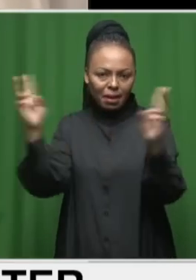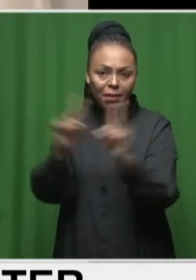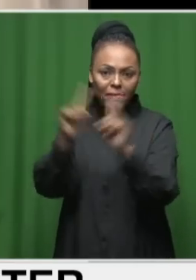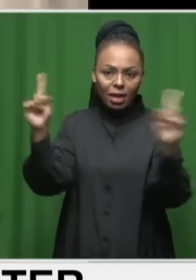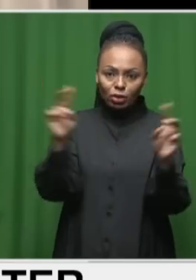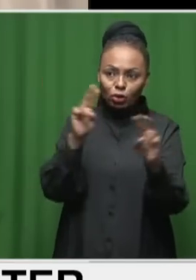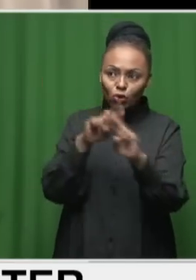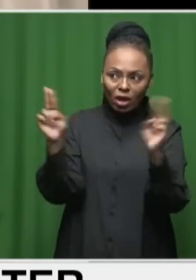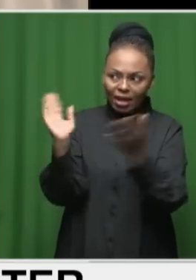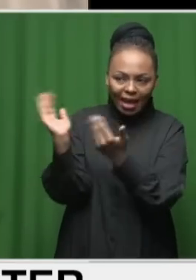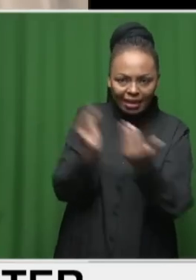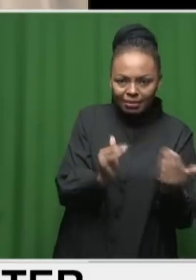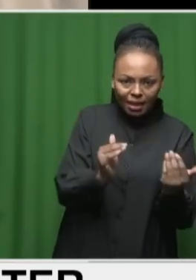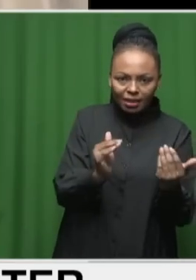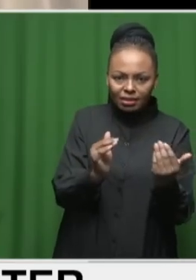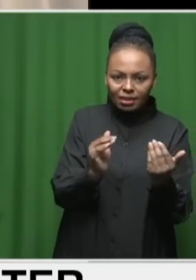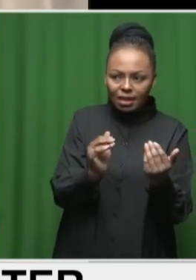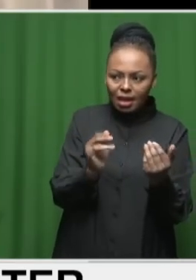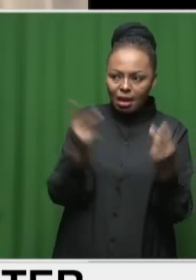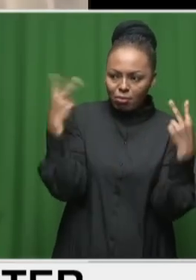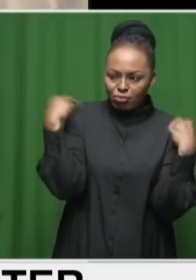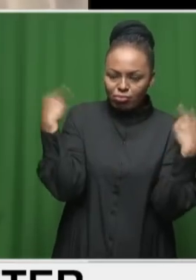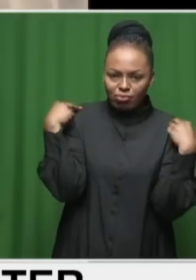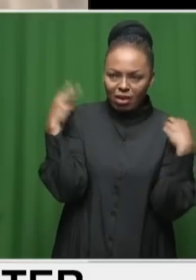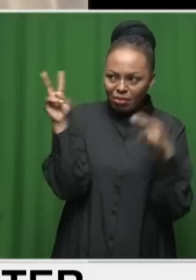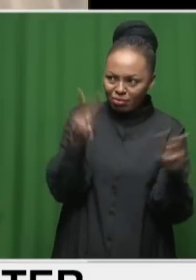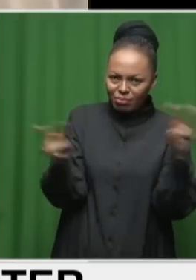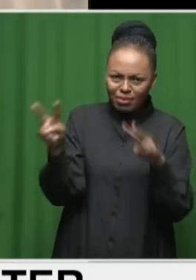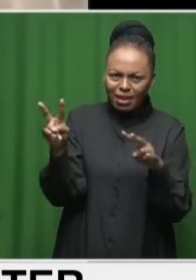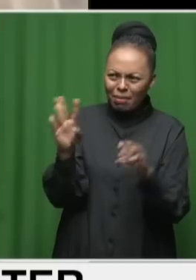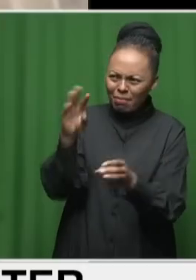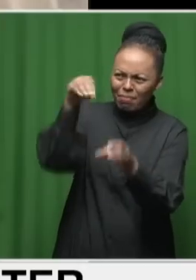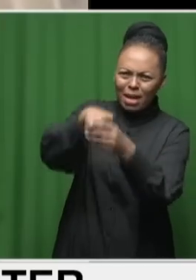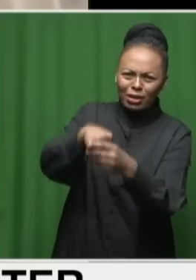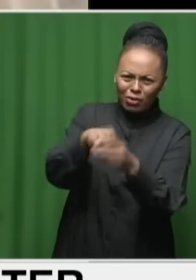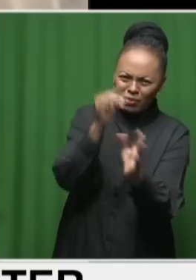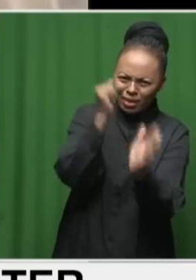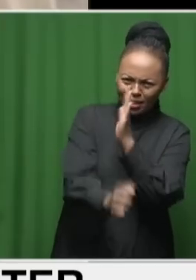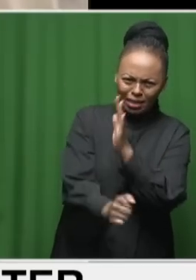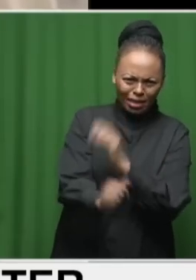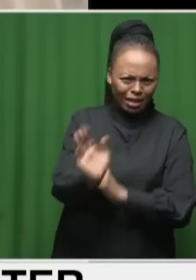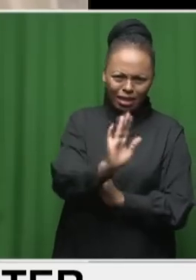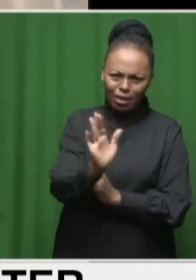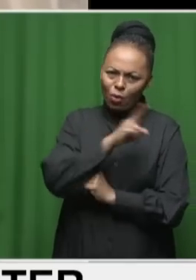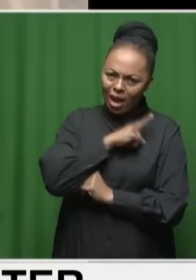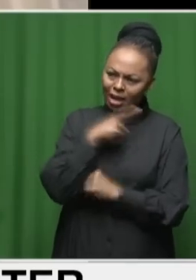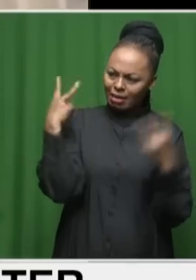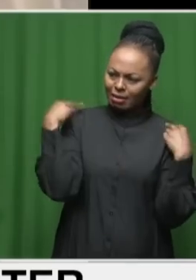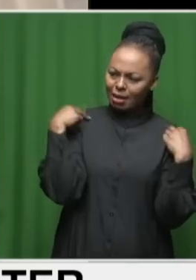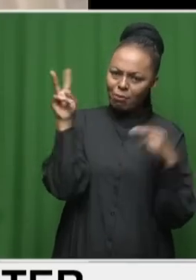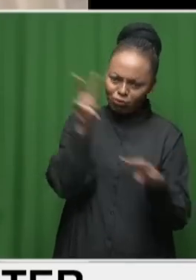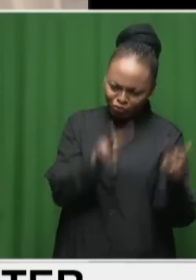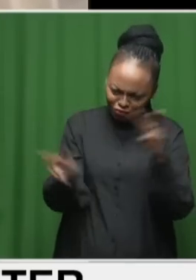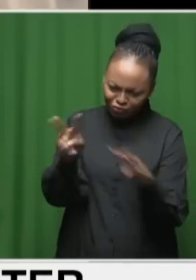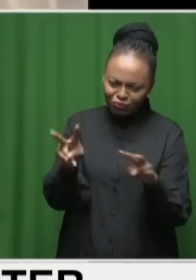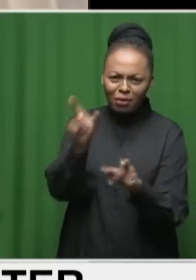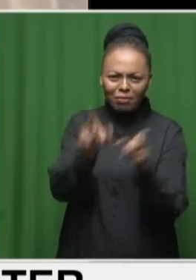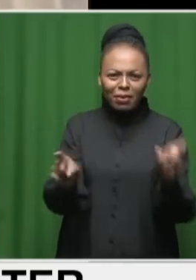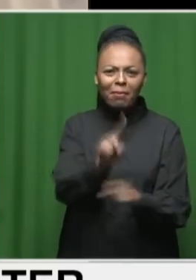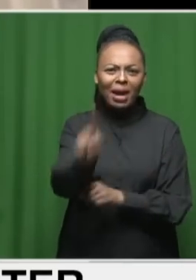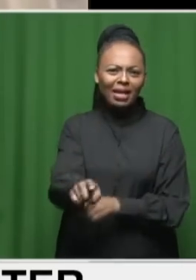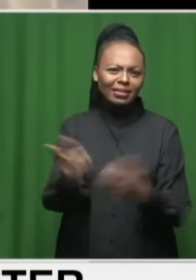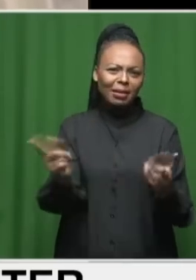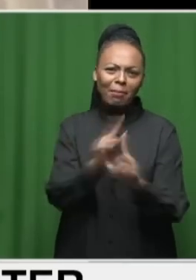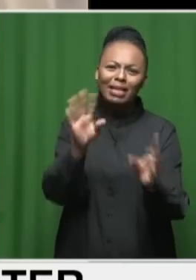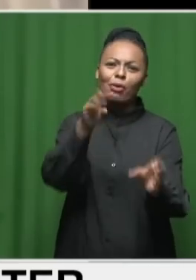expect wardens to be part of the killings. We don't expect wardens to be part of this gang activity, and